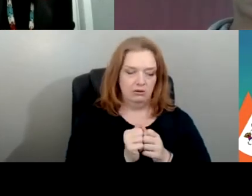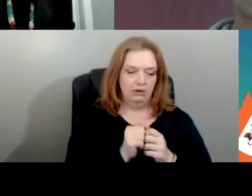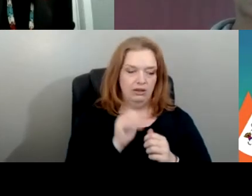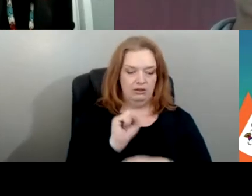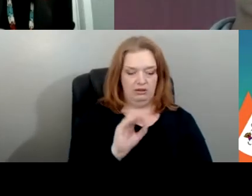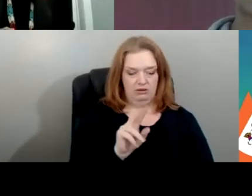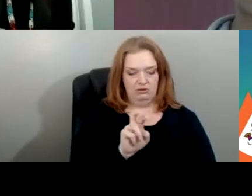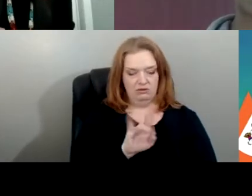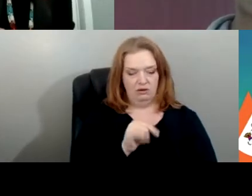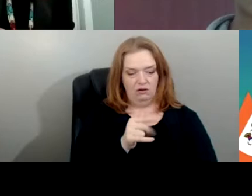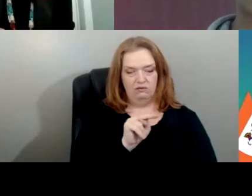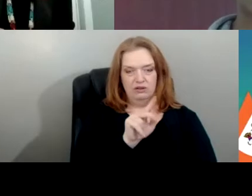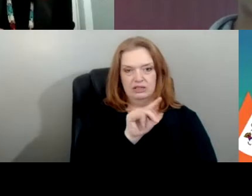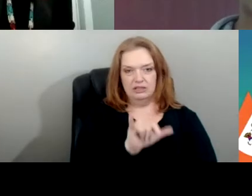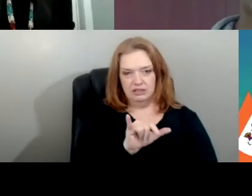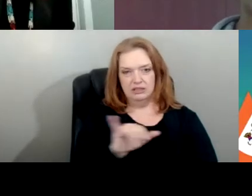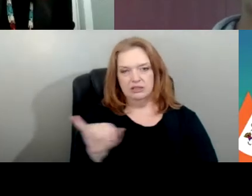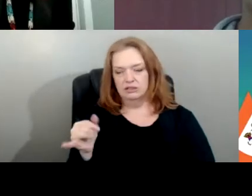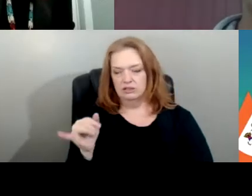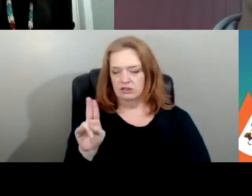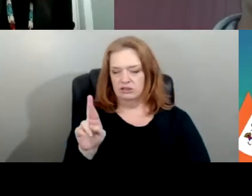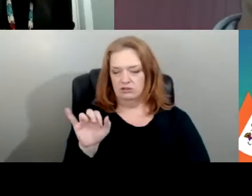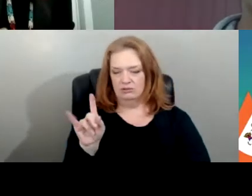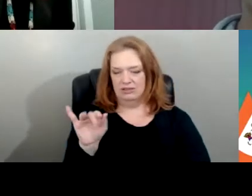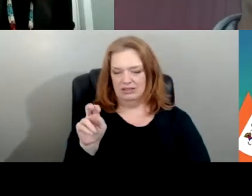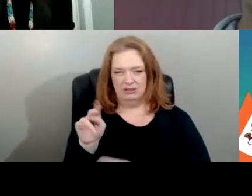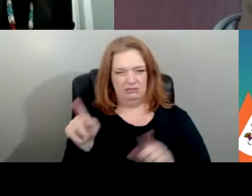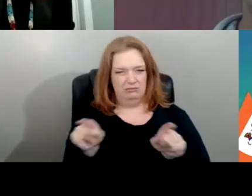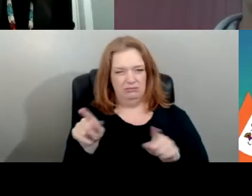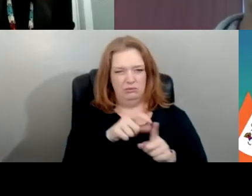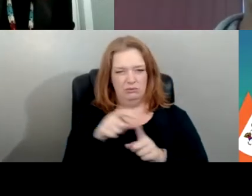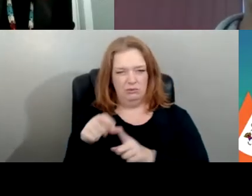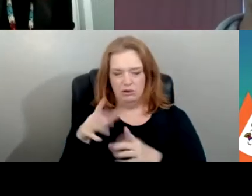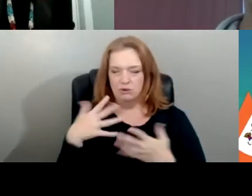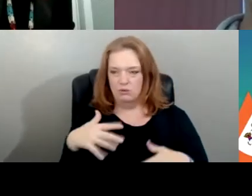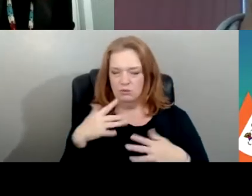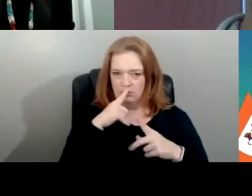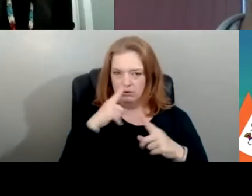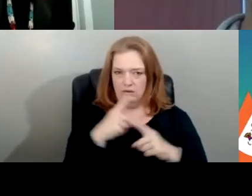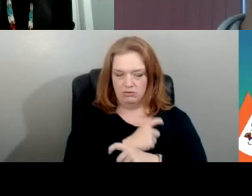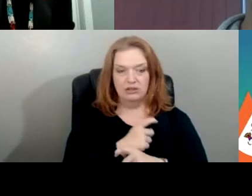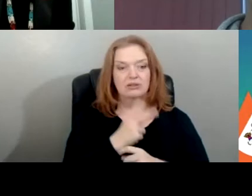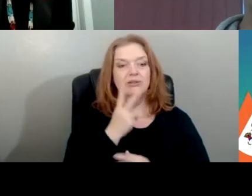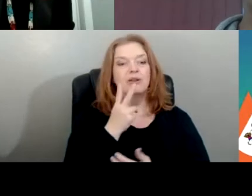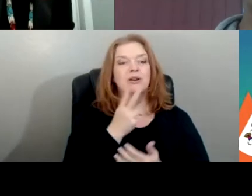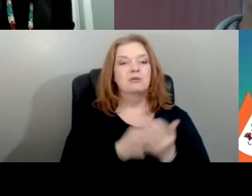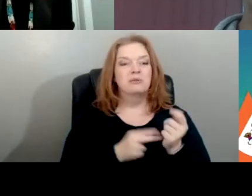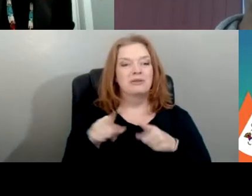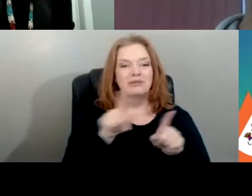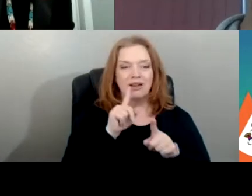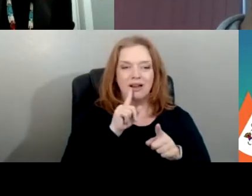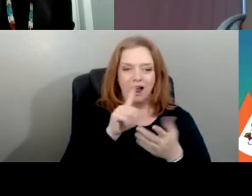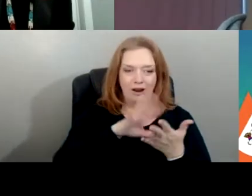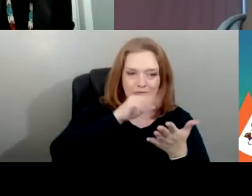be. So the panelists that I brought together today are each a scholar, a practitioner of sovereignty and jurisdiction, and